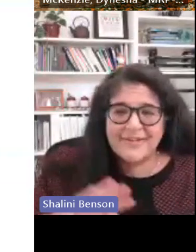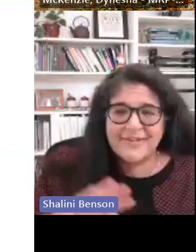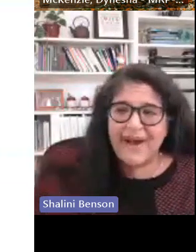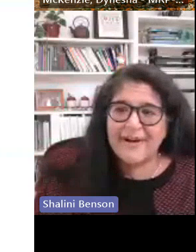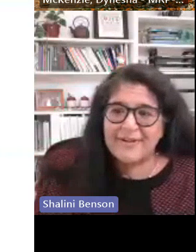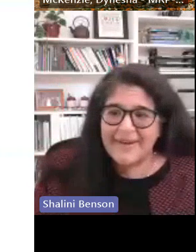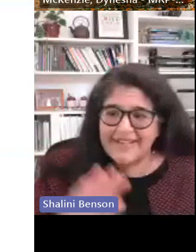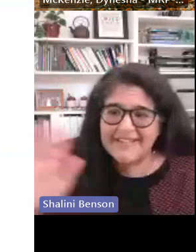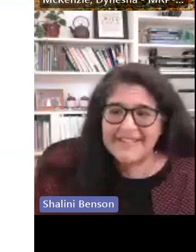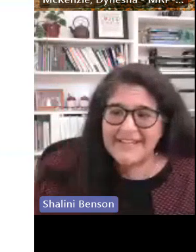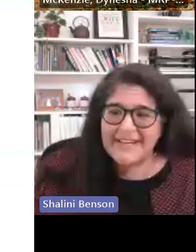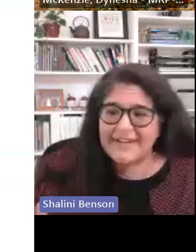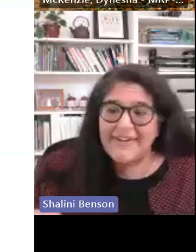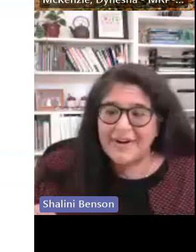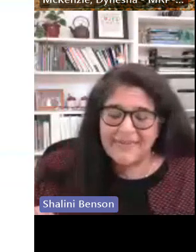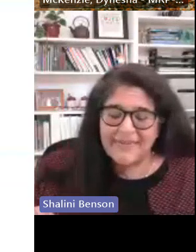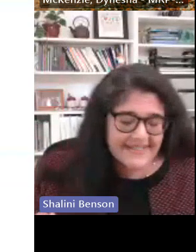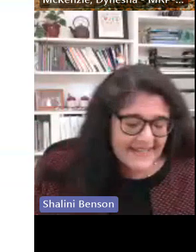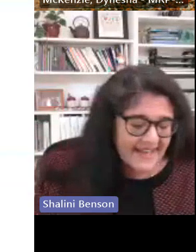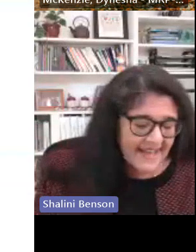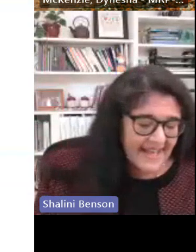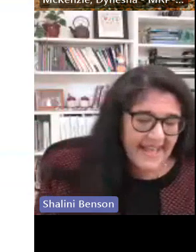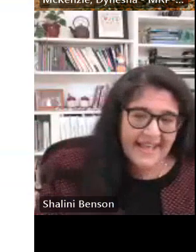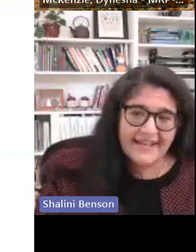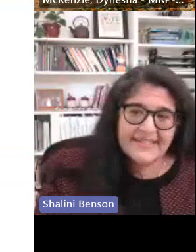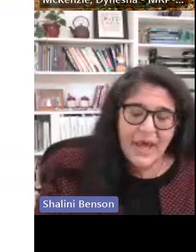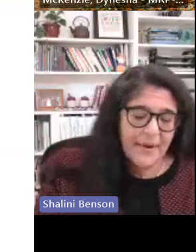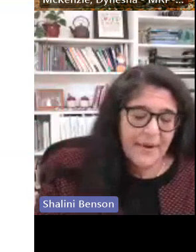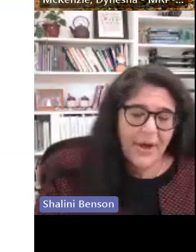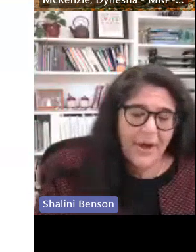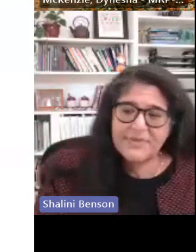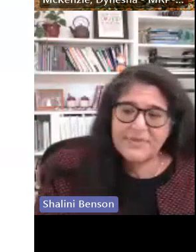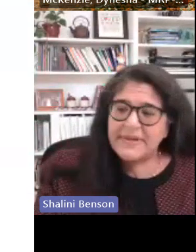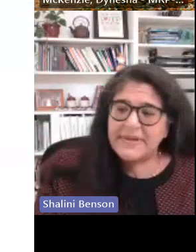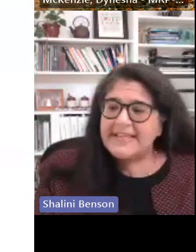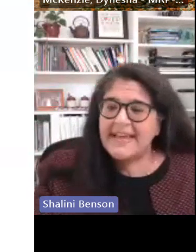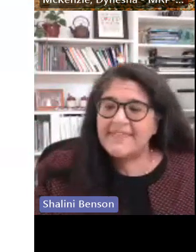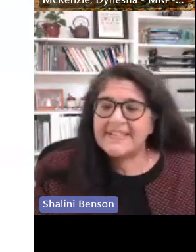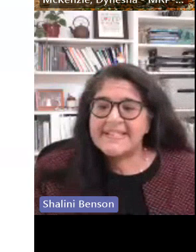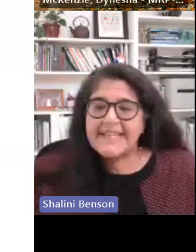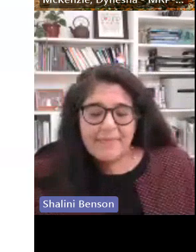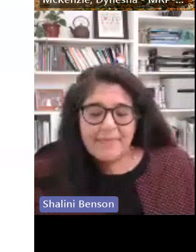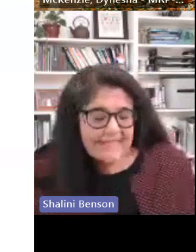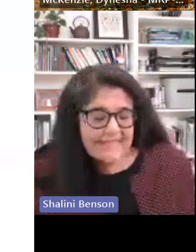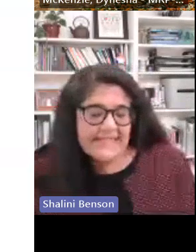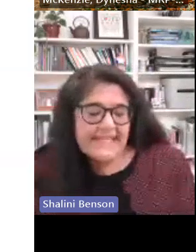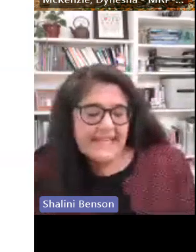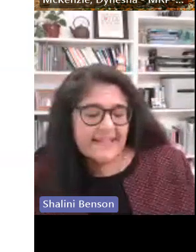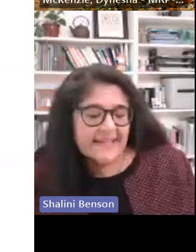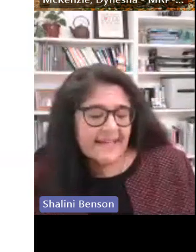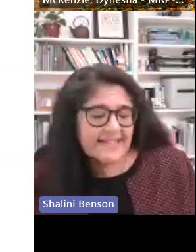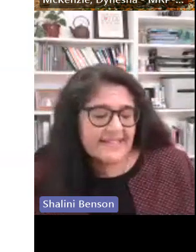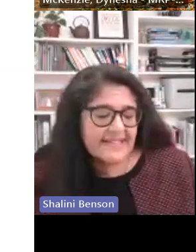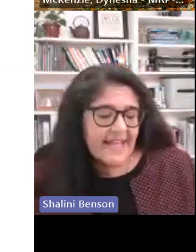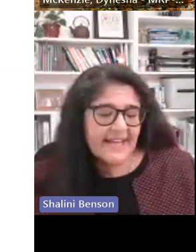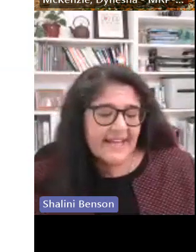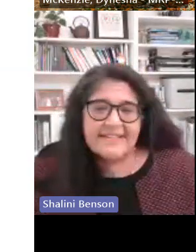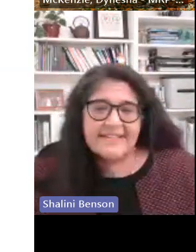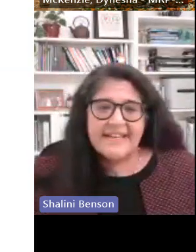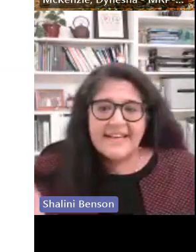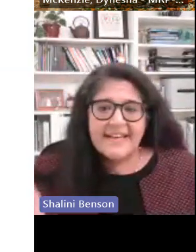it just helps you acclimate to the environment. And I'm going to pause because you gave us 10 minutes, Andy, and the